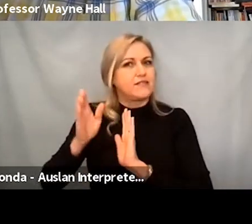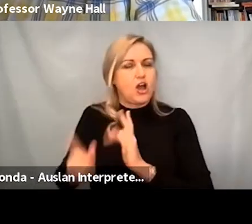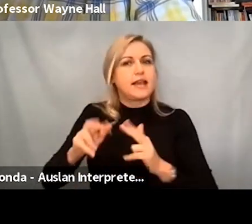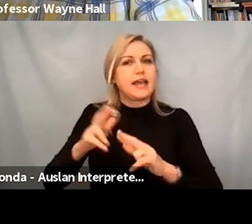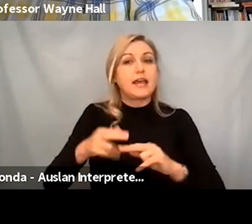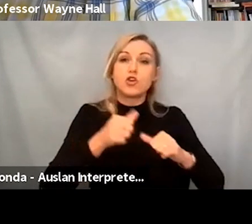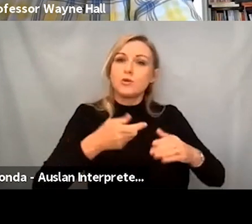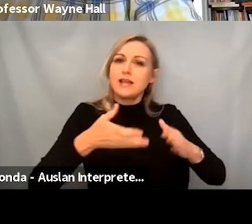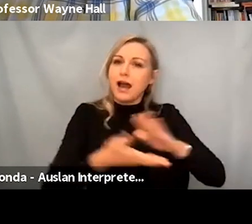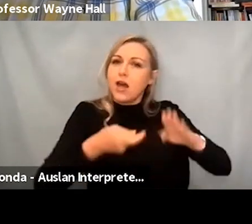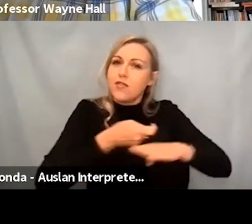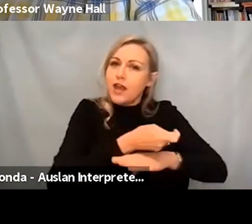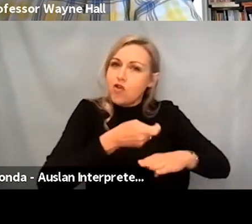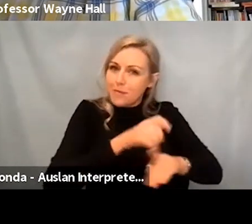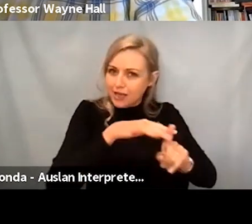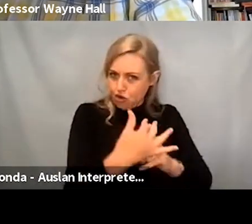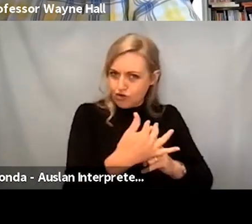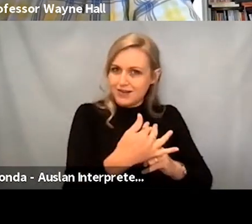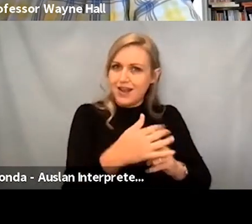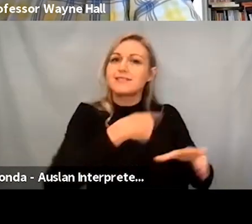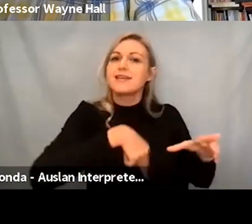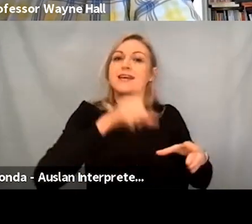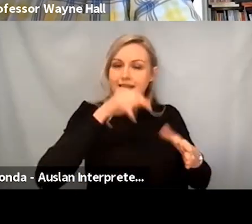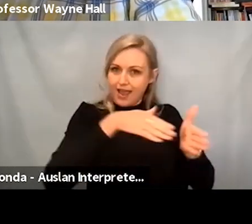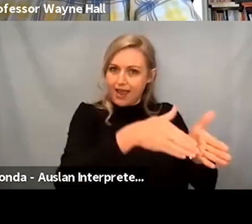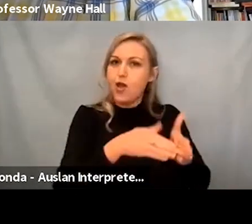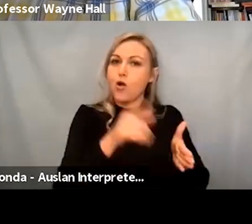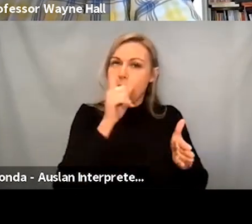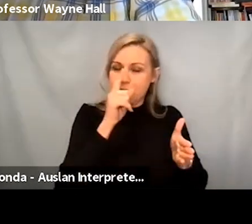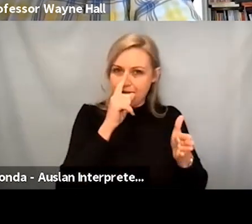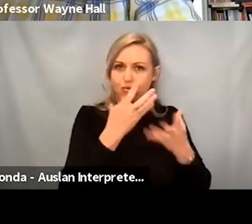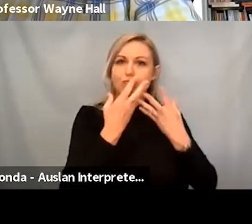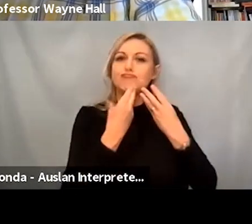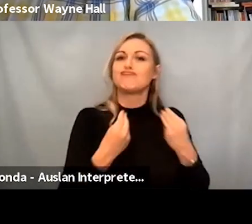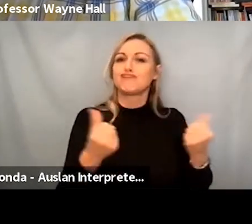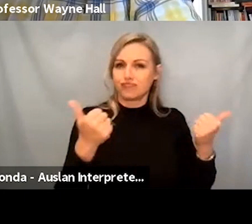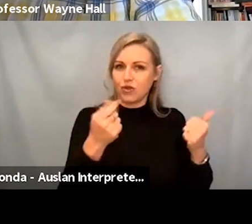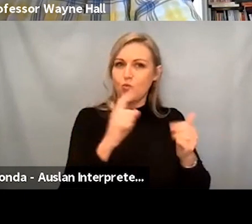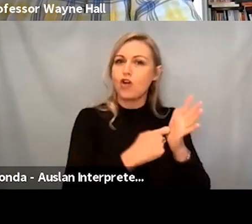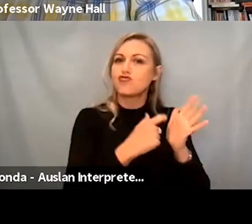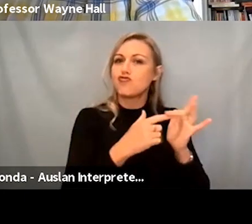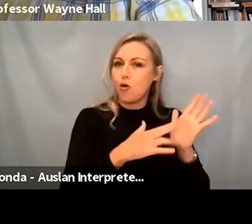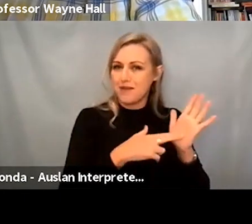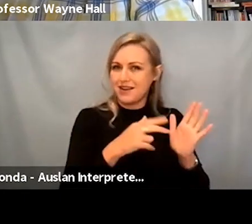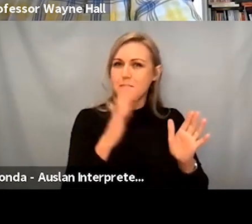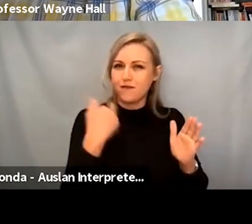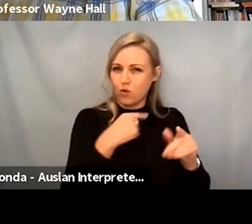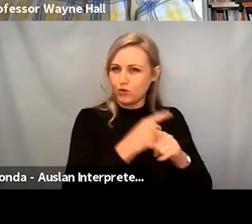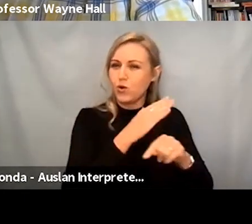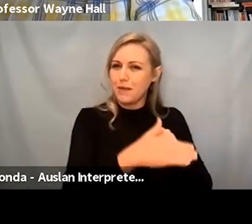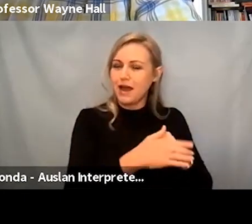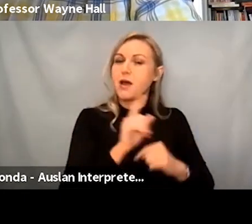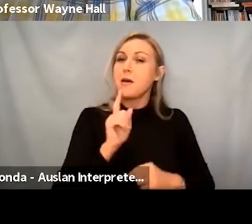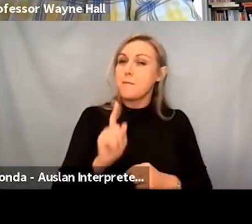therapeutic context, they can certainly be used to help people address the sorts of issues that Robin has described. But there also have